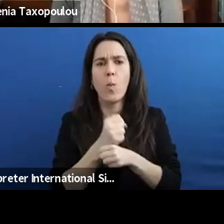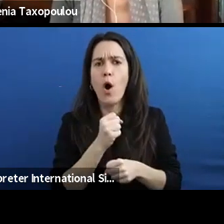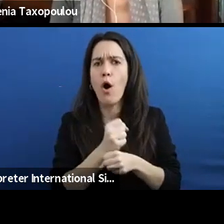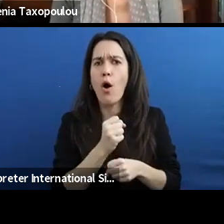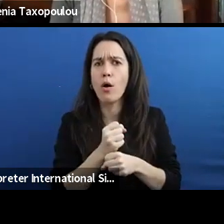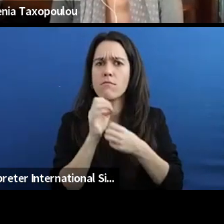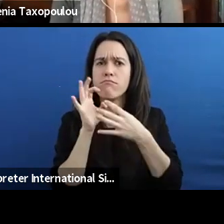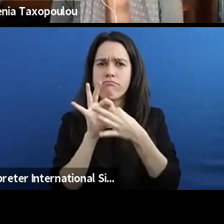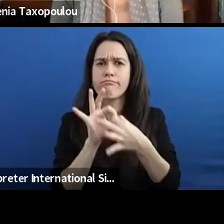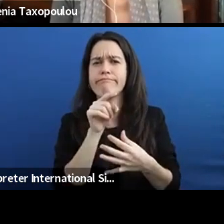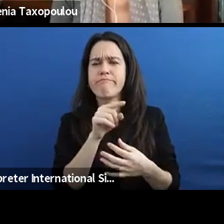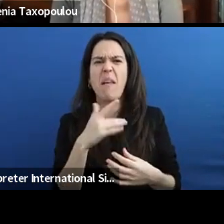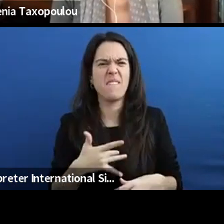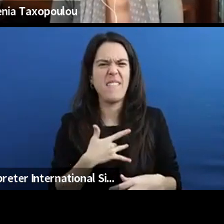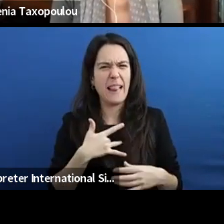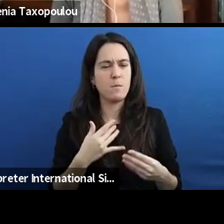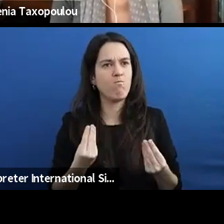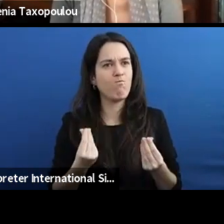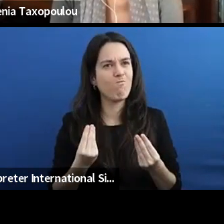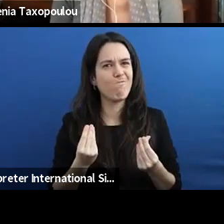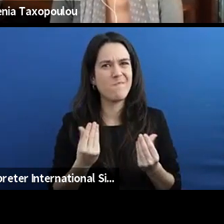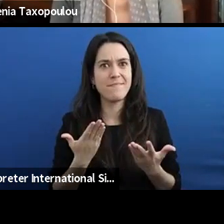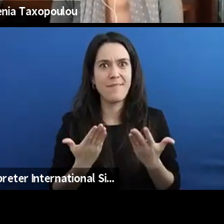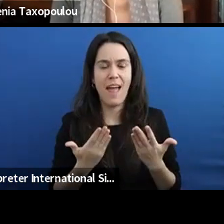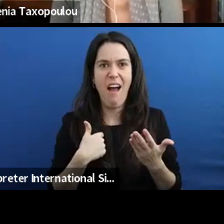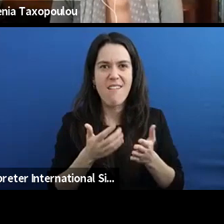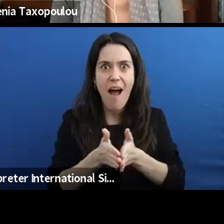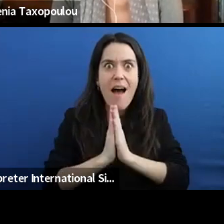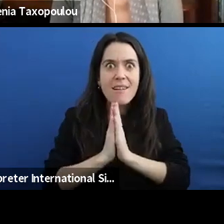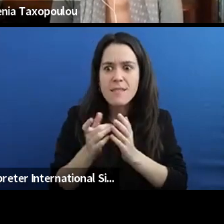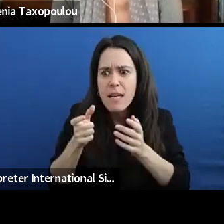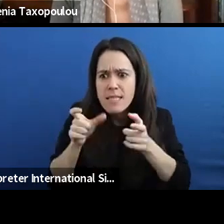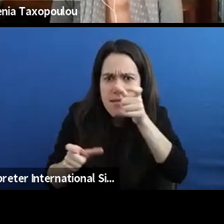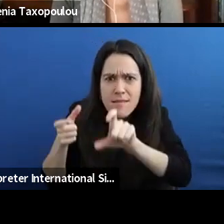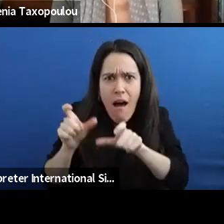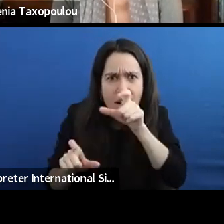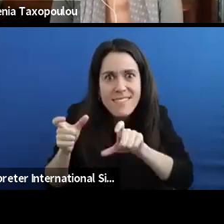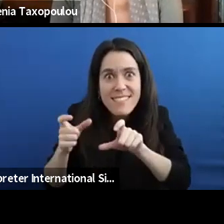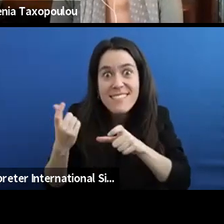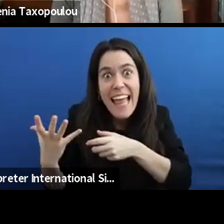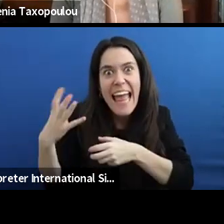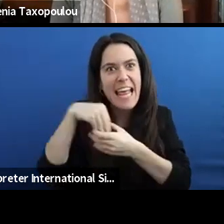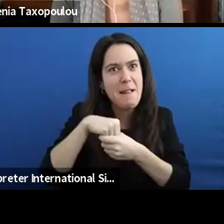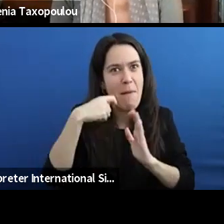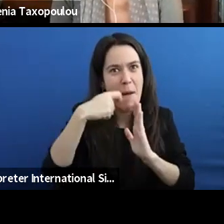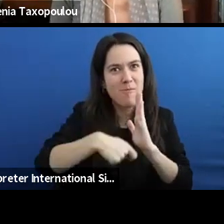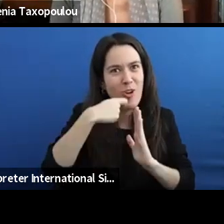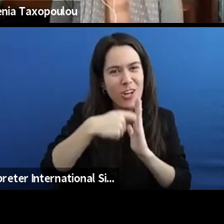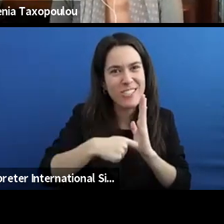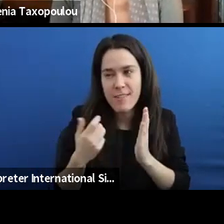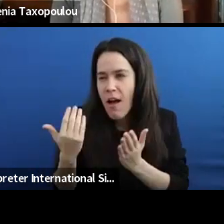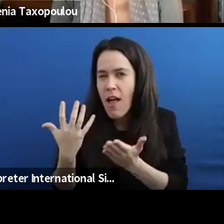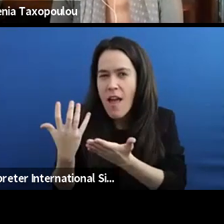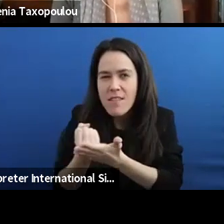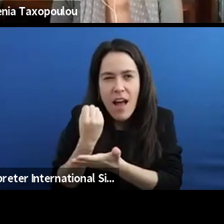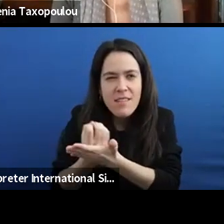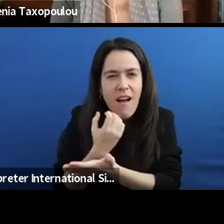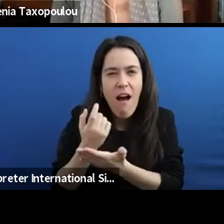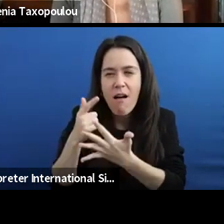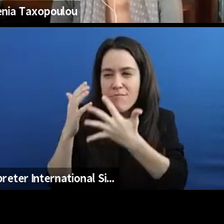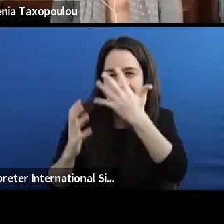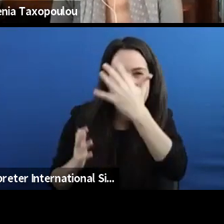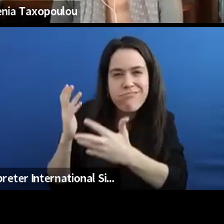had the impression, okay, I'm asking always the scientists to being part of my project, but I had so many discussions